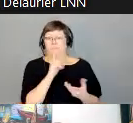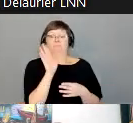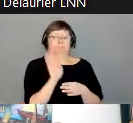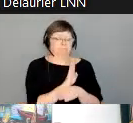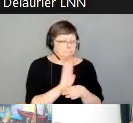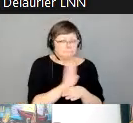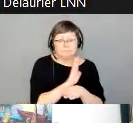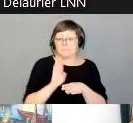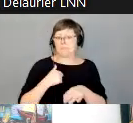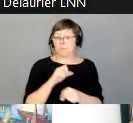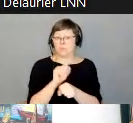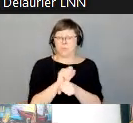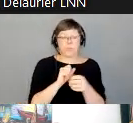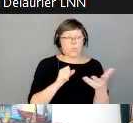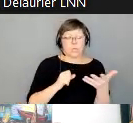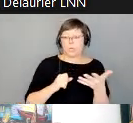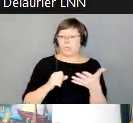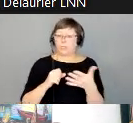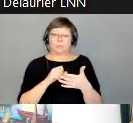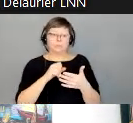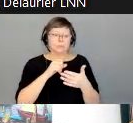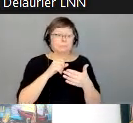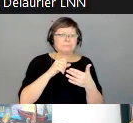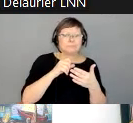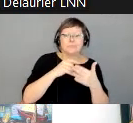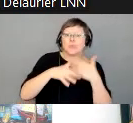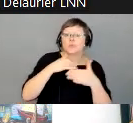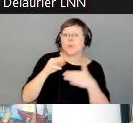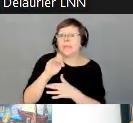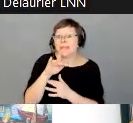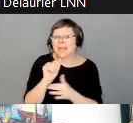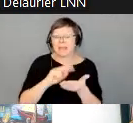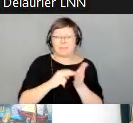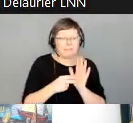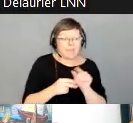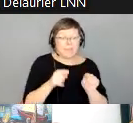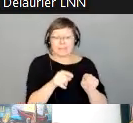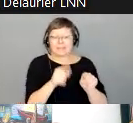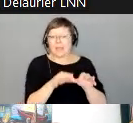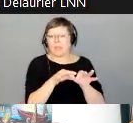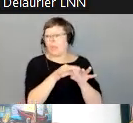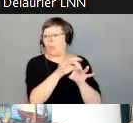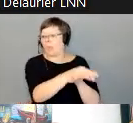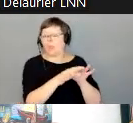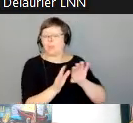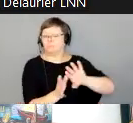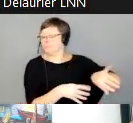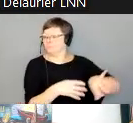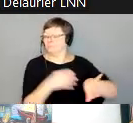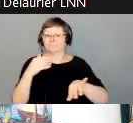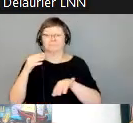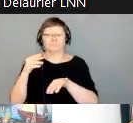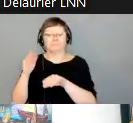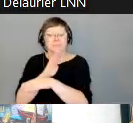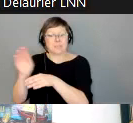role at the Workforce Development Board, social media tends to take a back burner when I have other deadlines and other projects. But the one thing that I